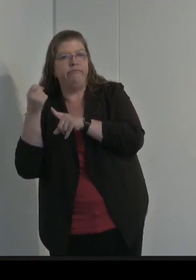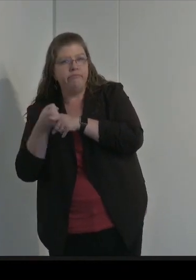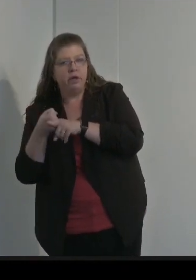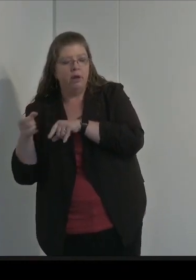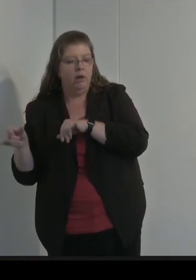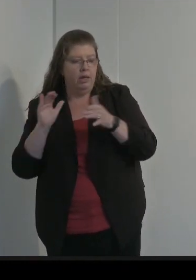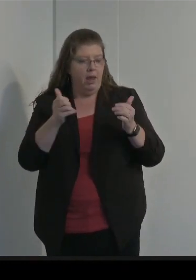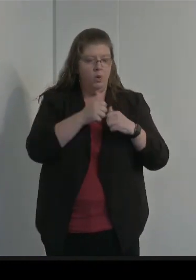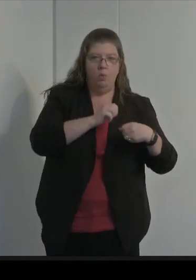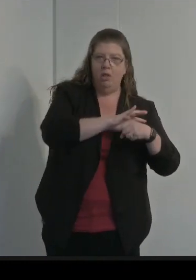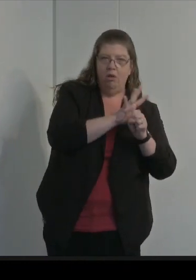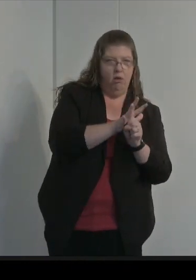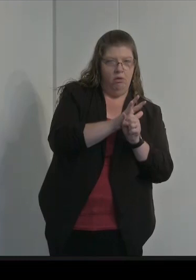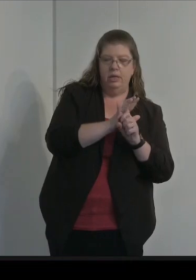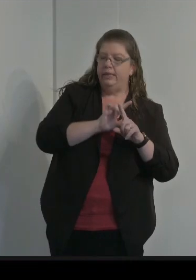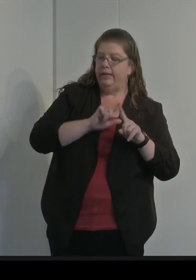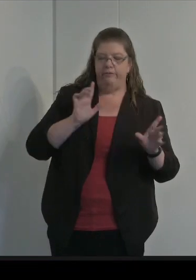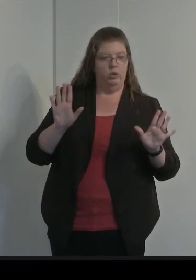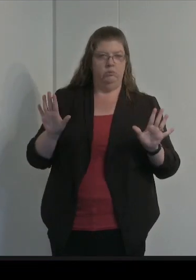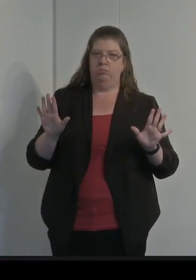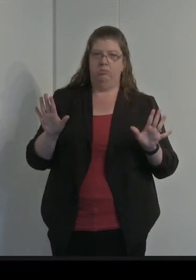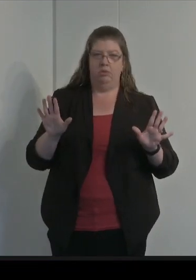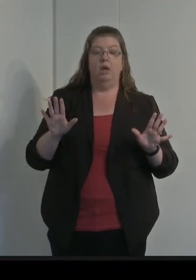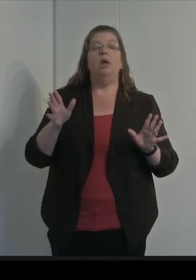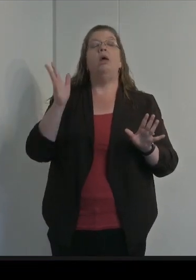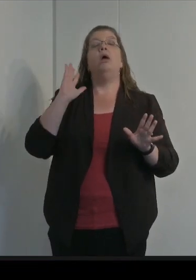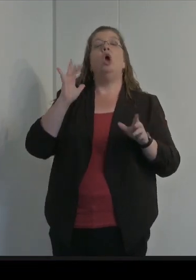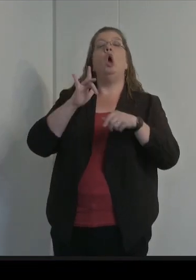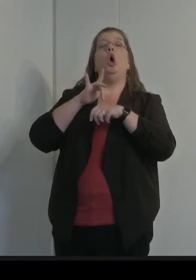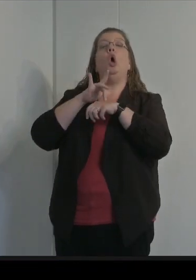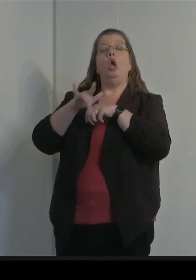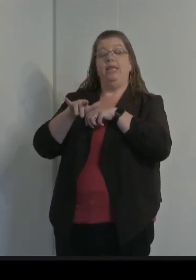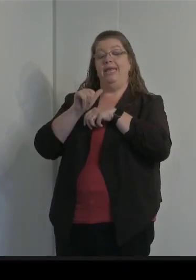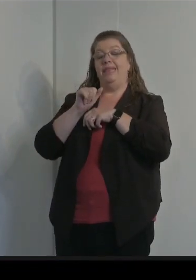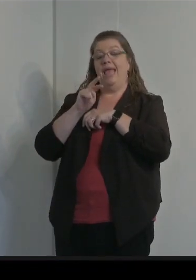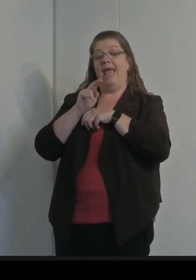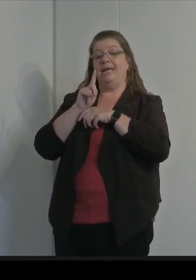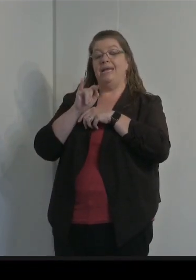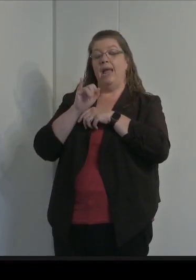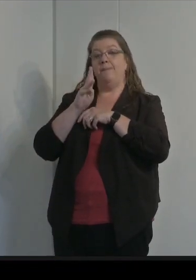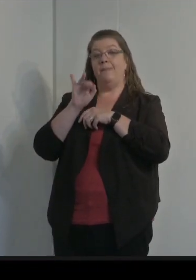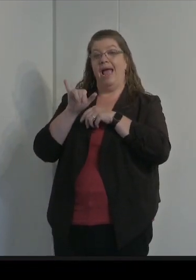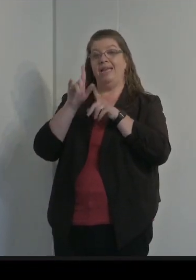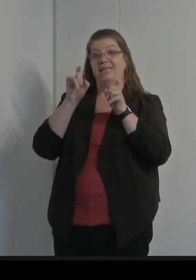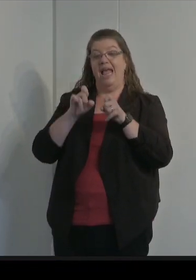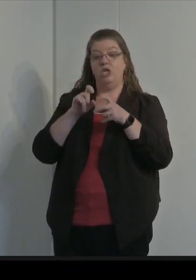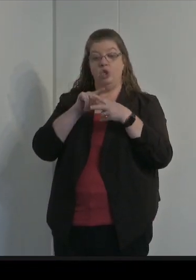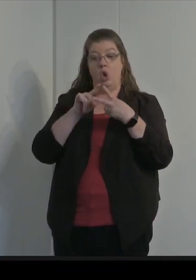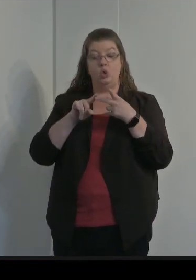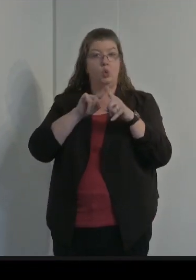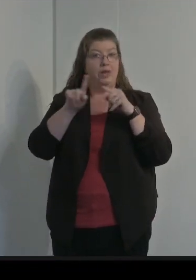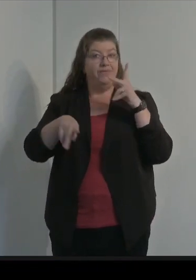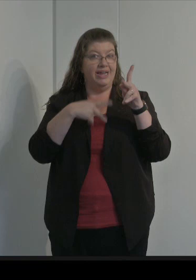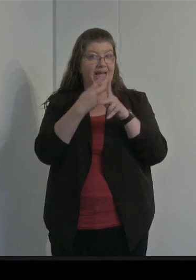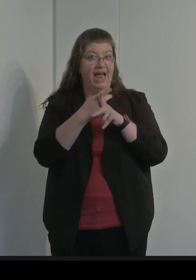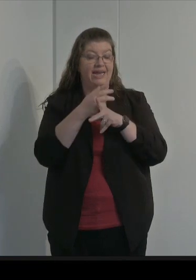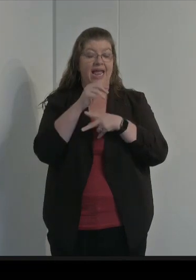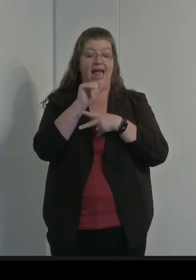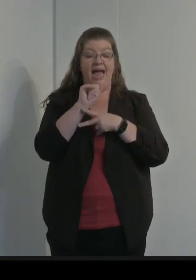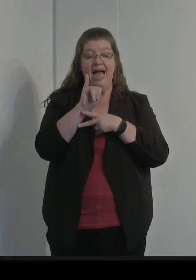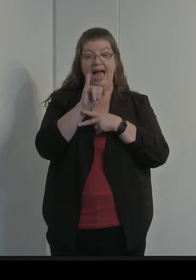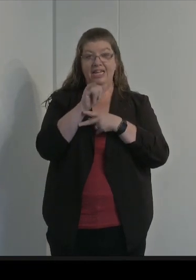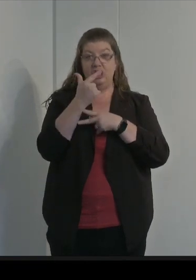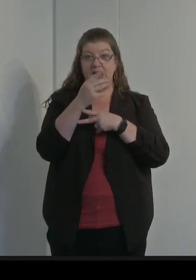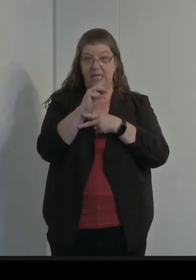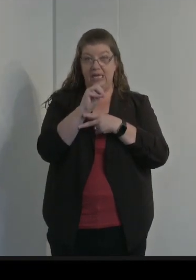virus. Early on, when they were developing an antibody test, there are two different types of antibodies: an IgM antibody,